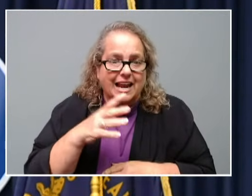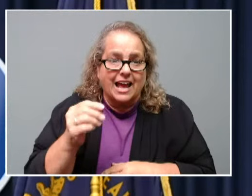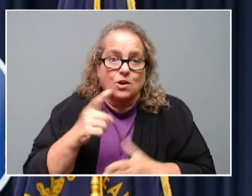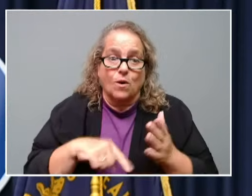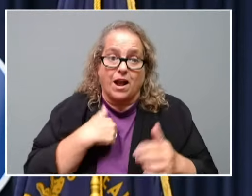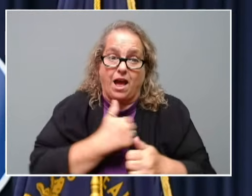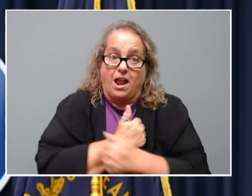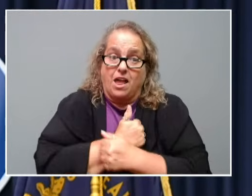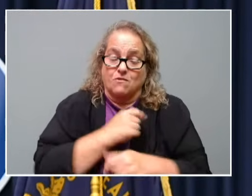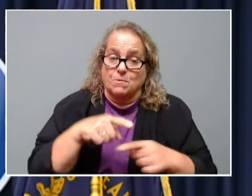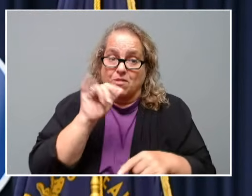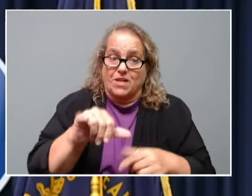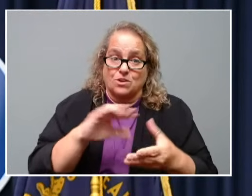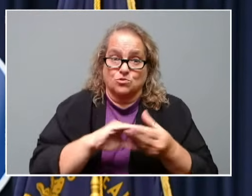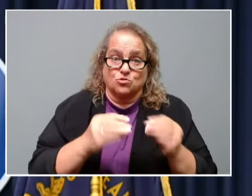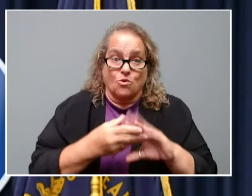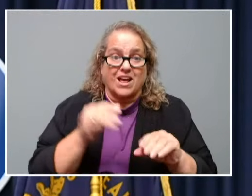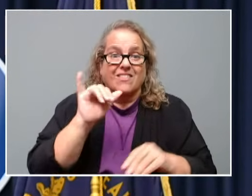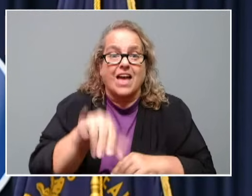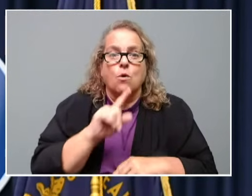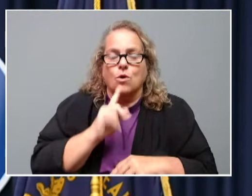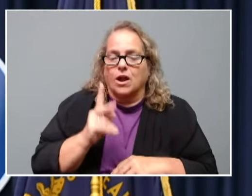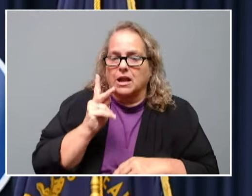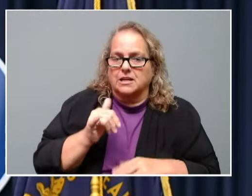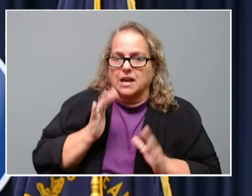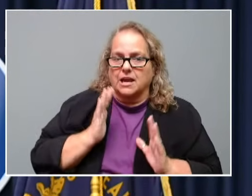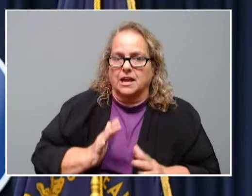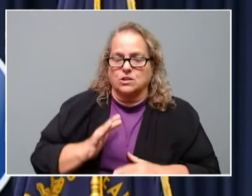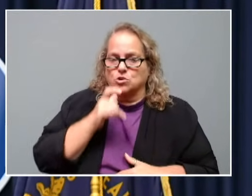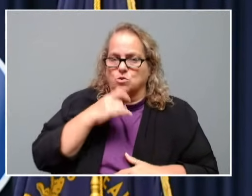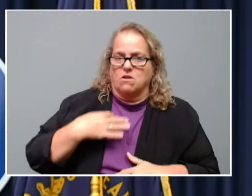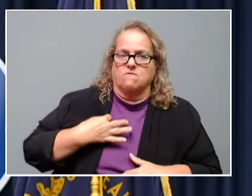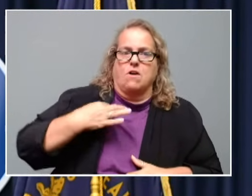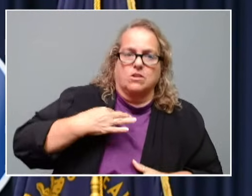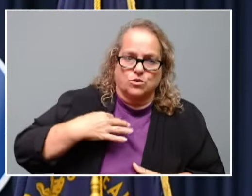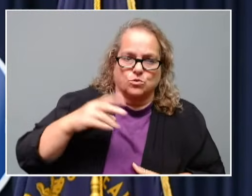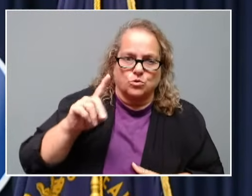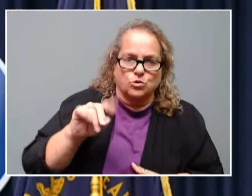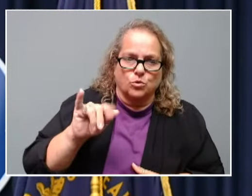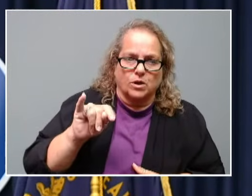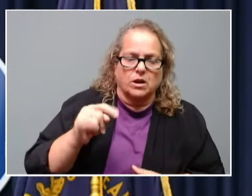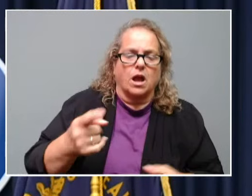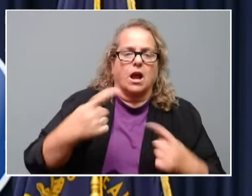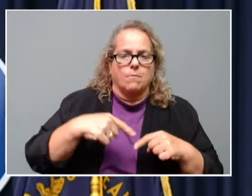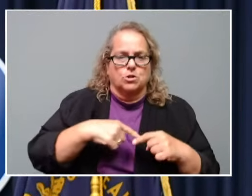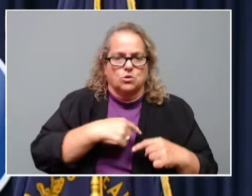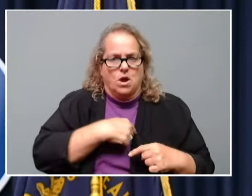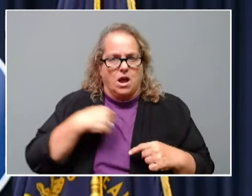story is those were Kentuckians volunteering to do it, coming to us, asking